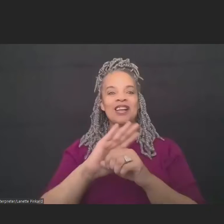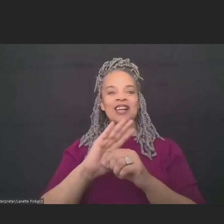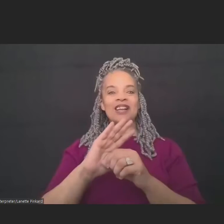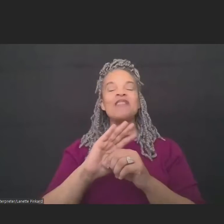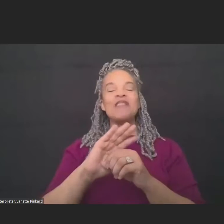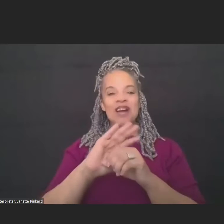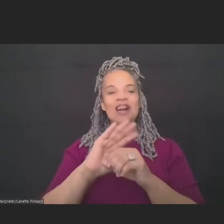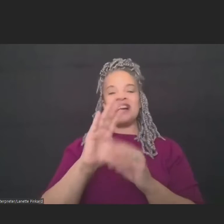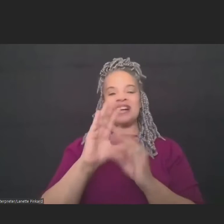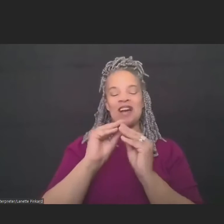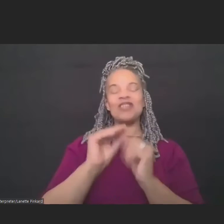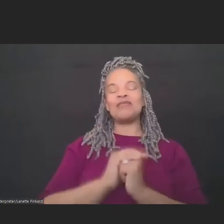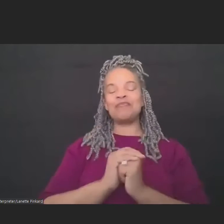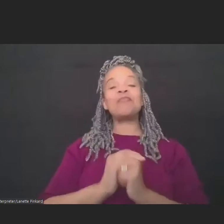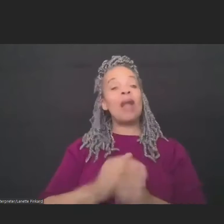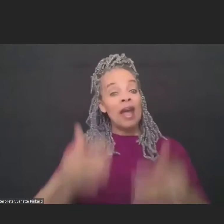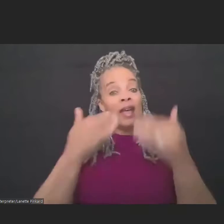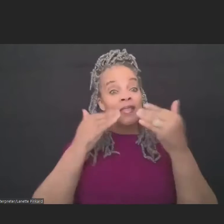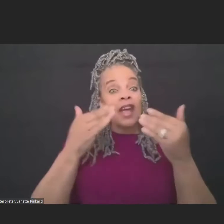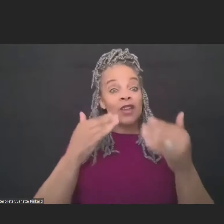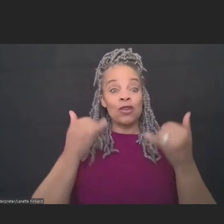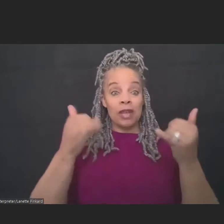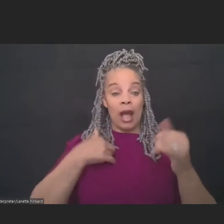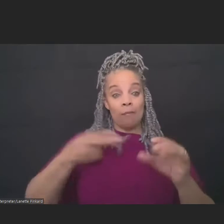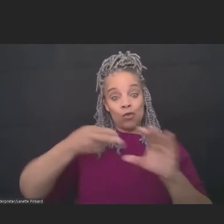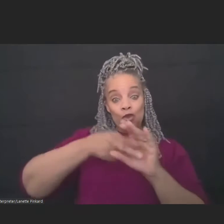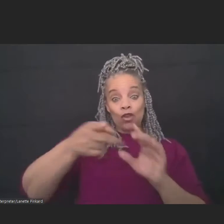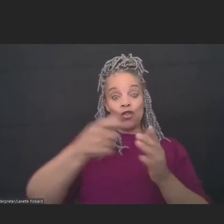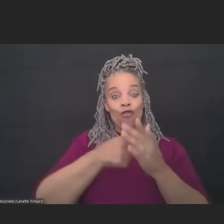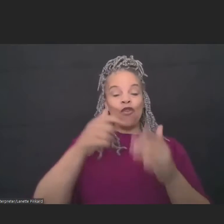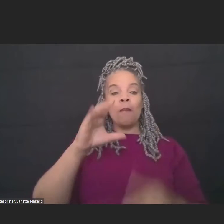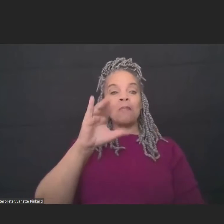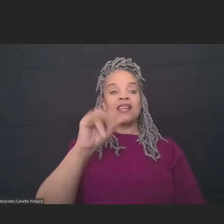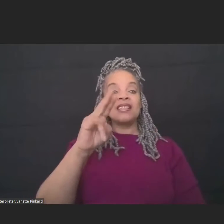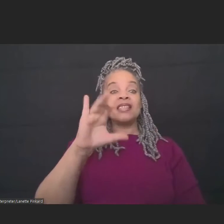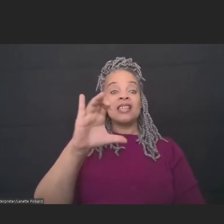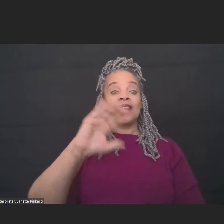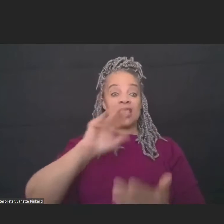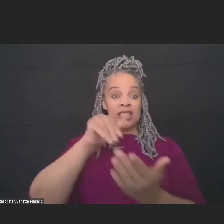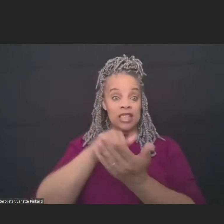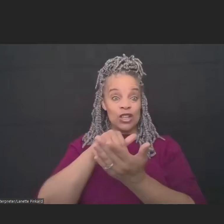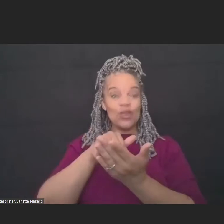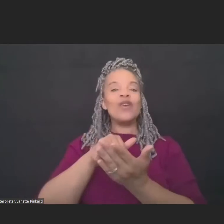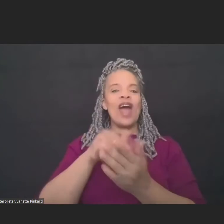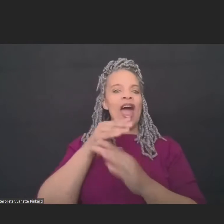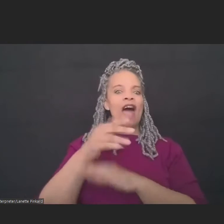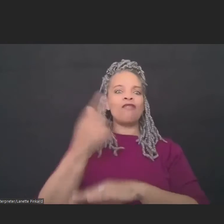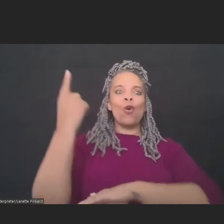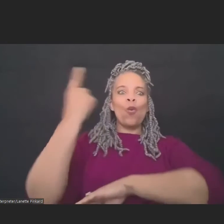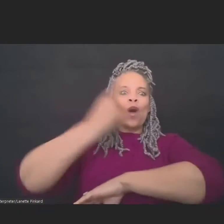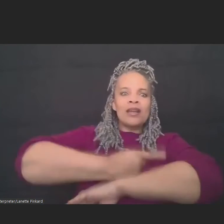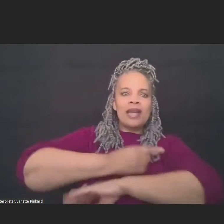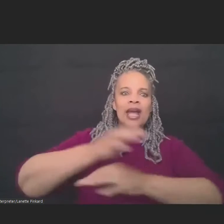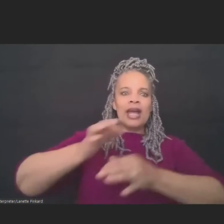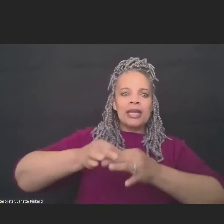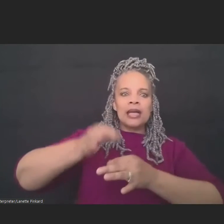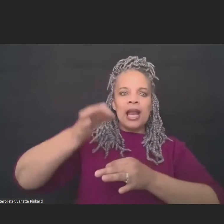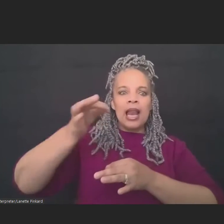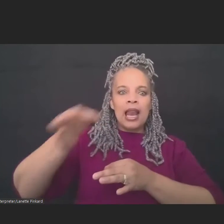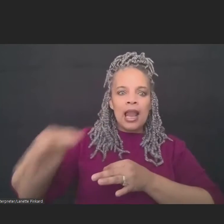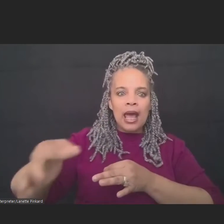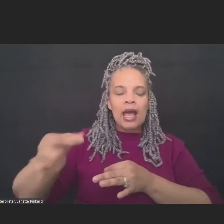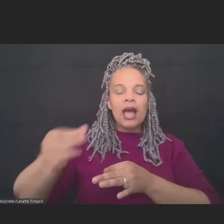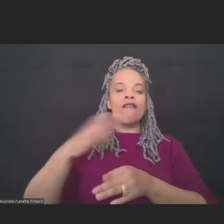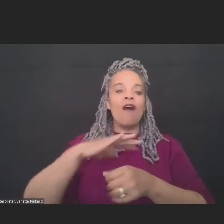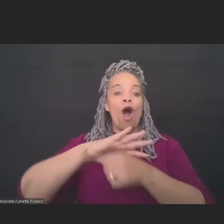Thank you, Abby. Today, I'm actually joining you all from the Civic Center after a one-day delay of our